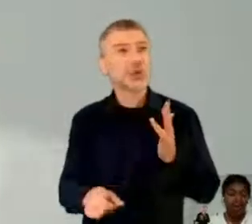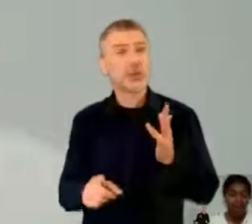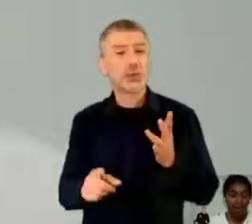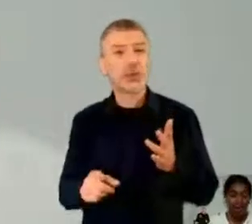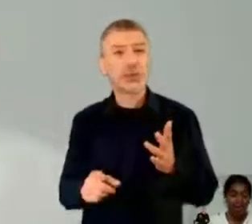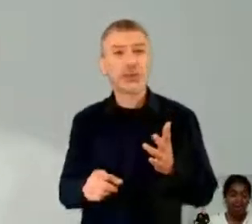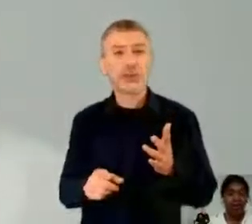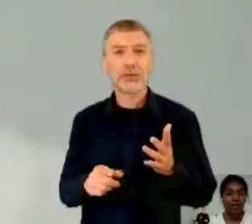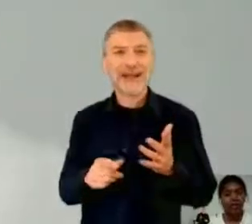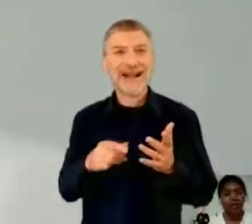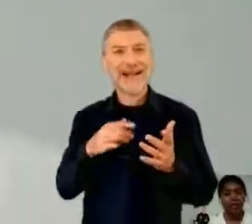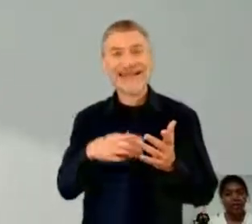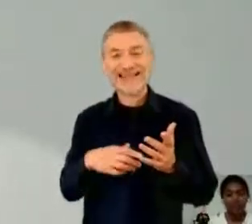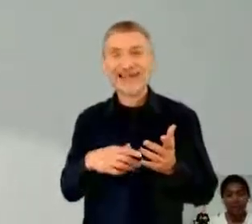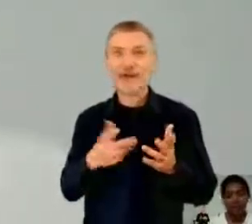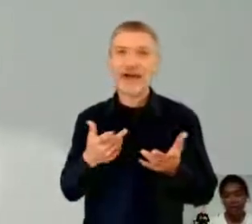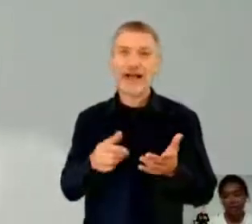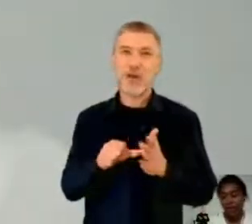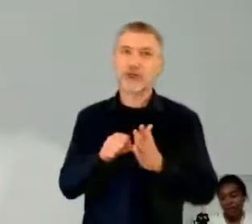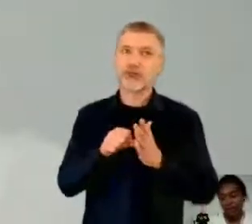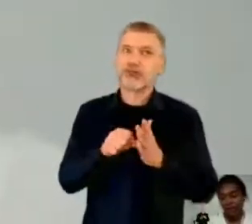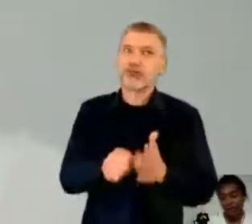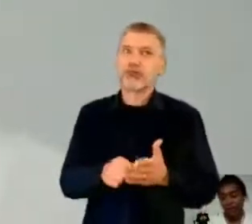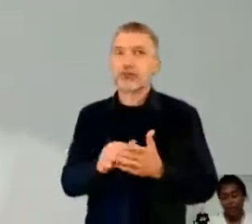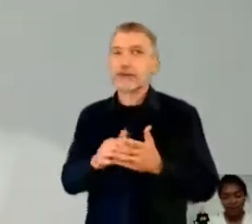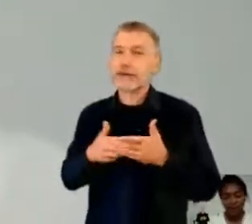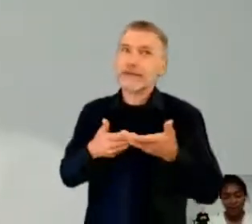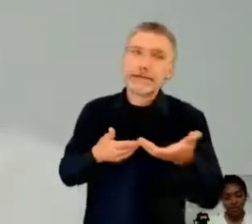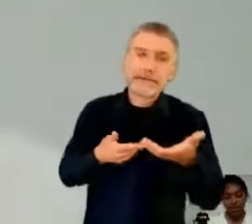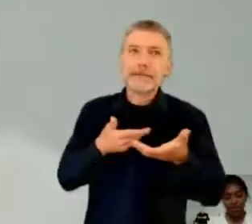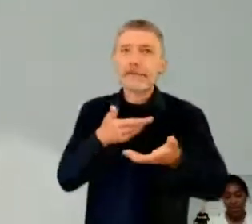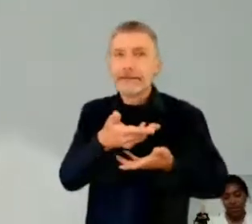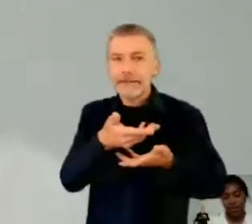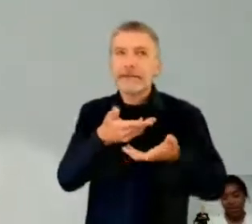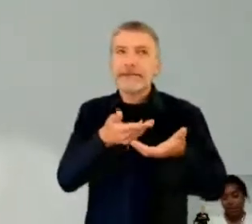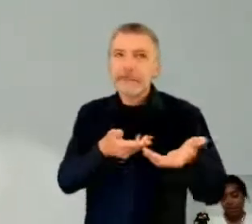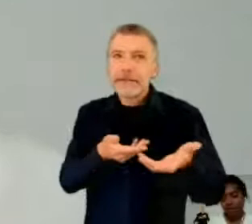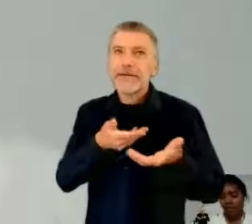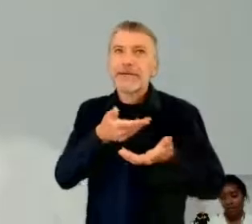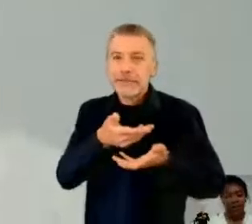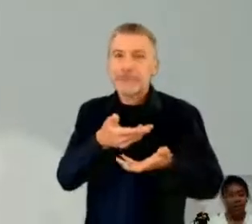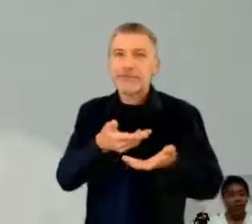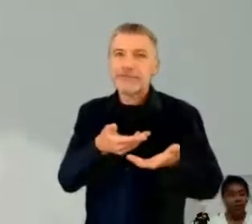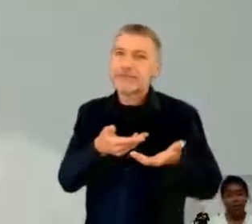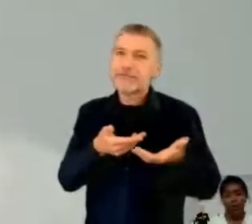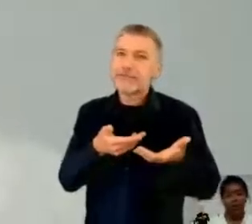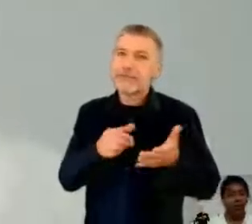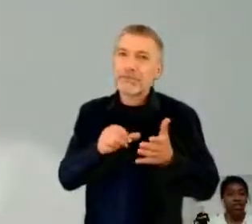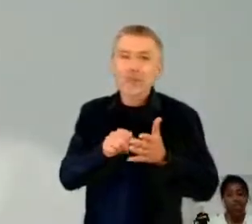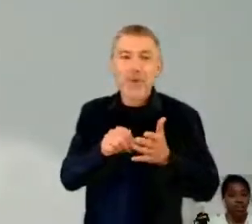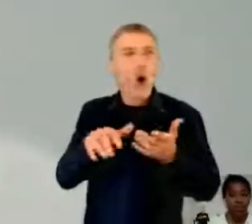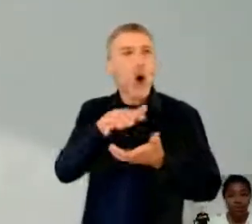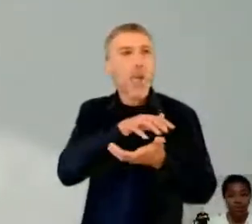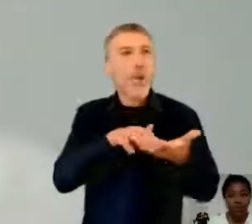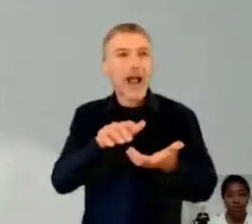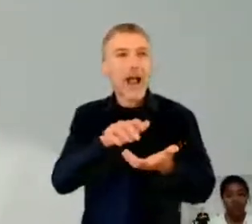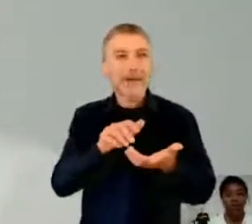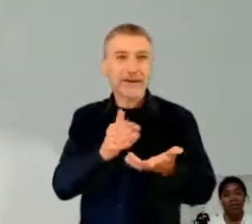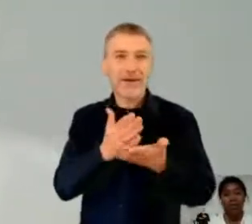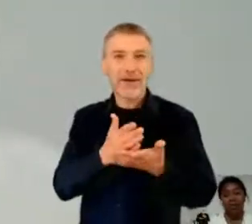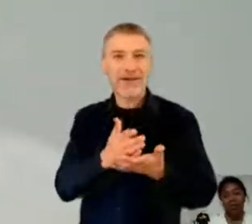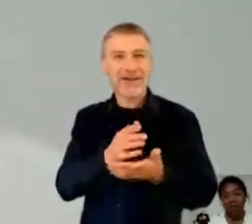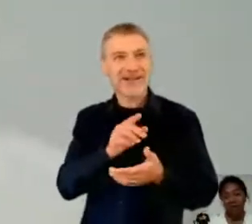tough discussions with them because obviously, you know, it's really complicated when it comes to someone changing the entire